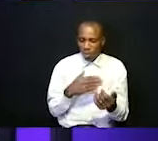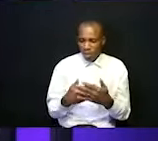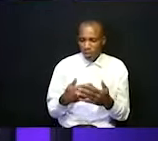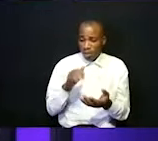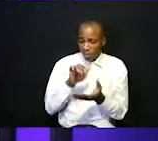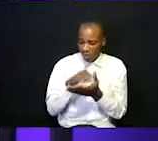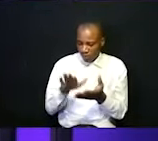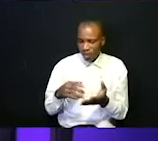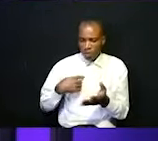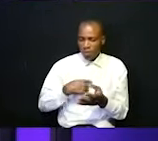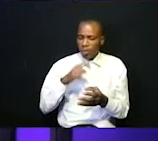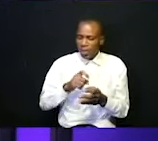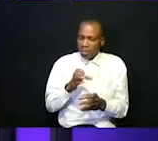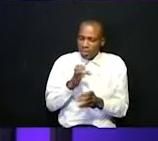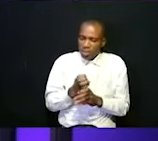And